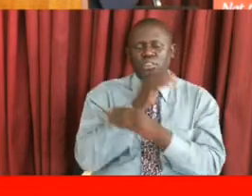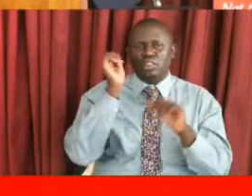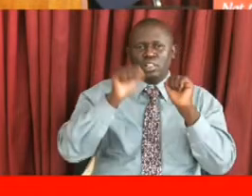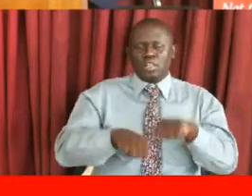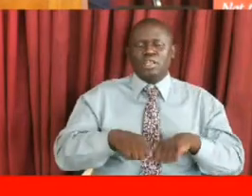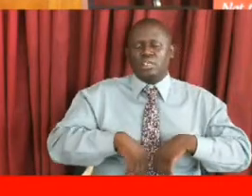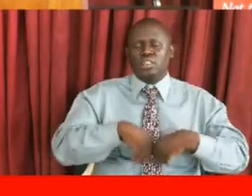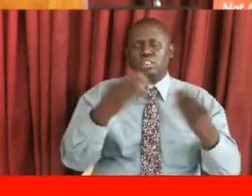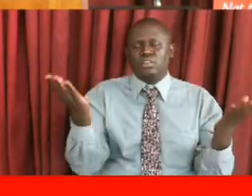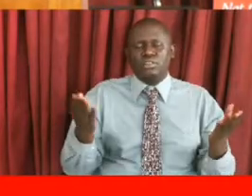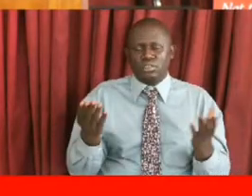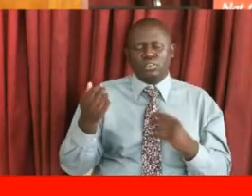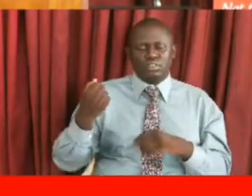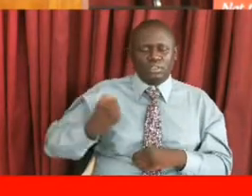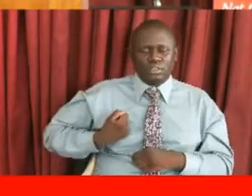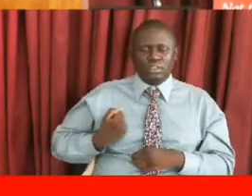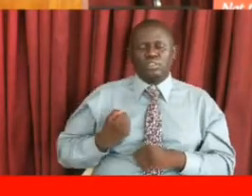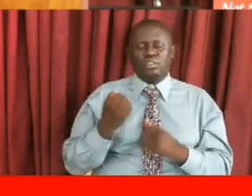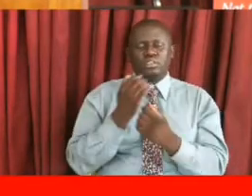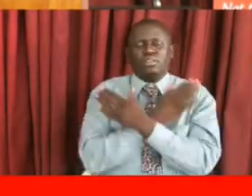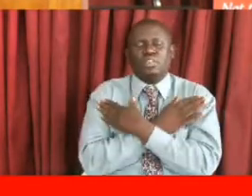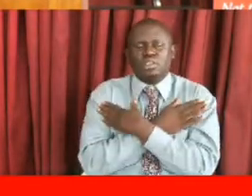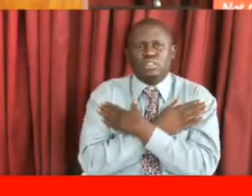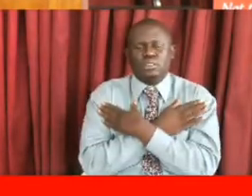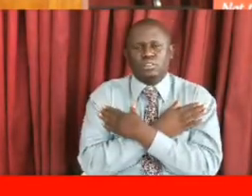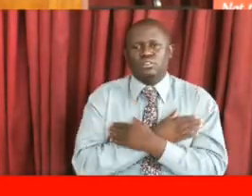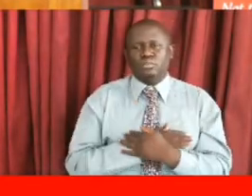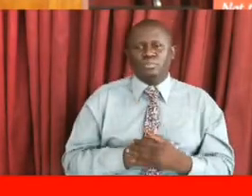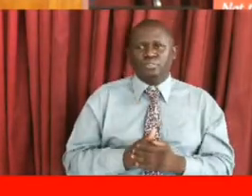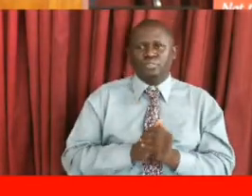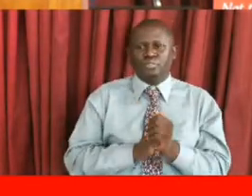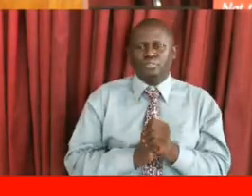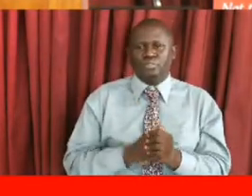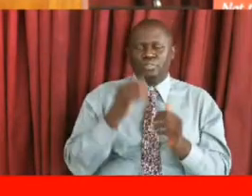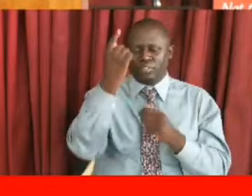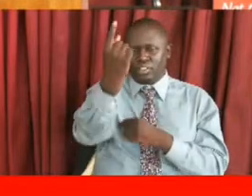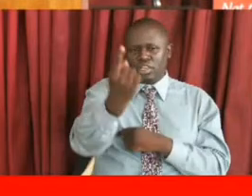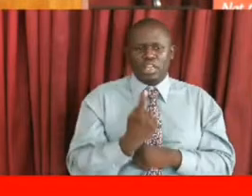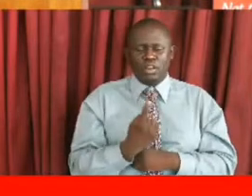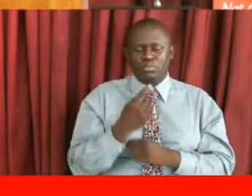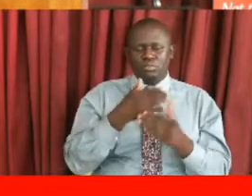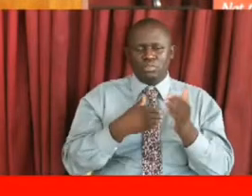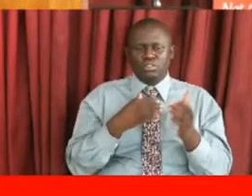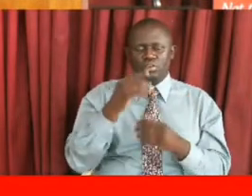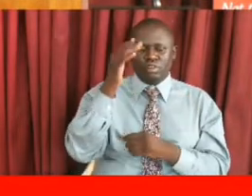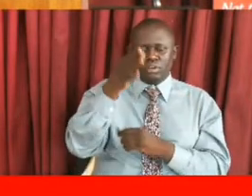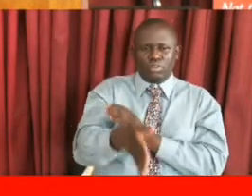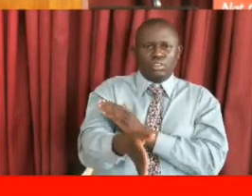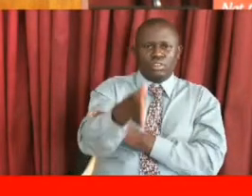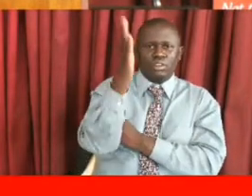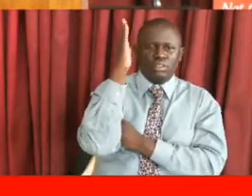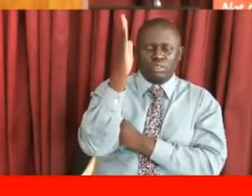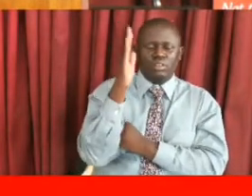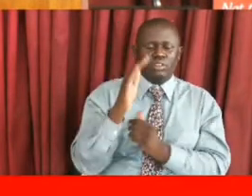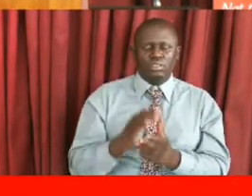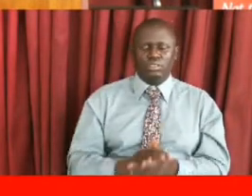you this but this is what you're looking for come into the presence